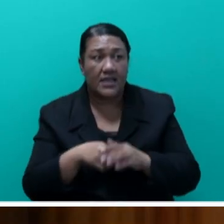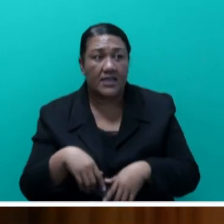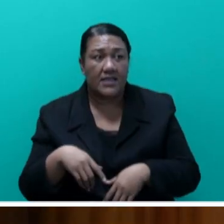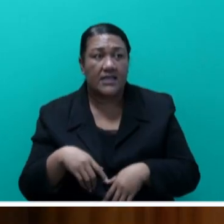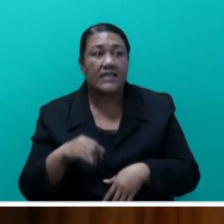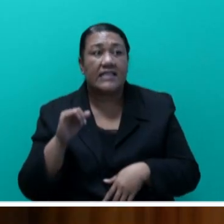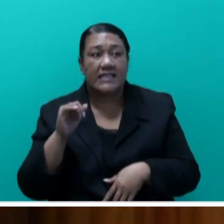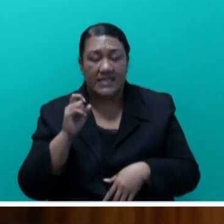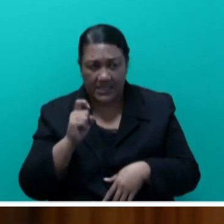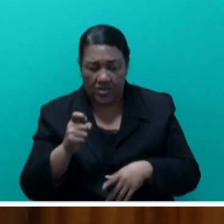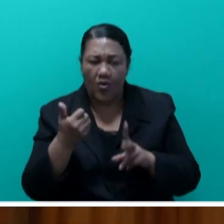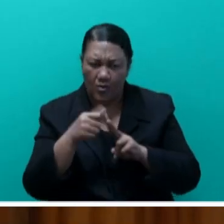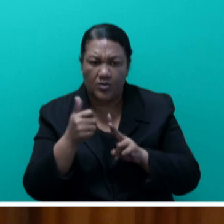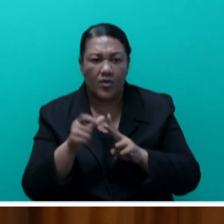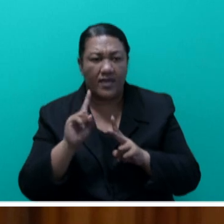also important and